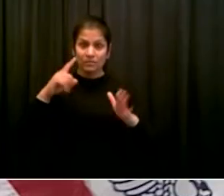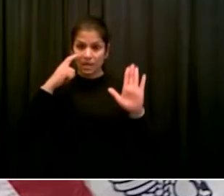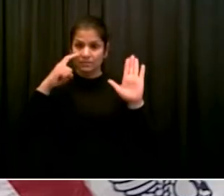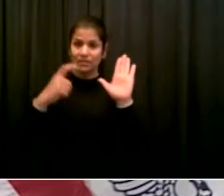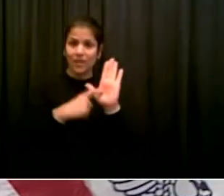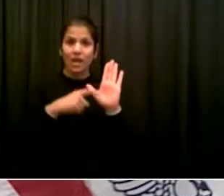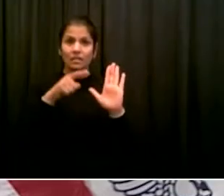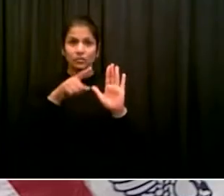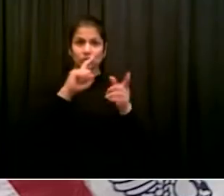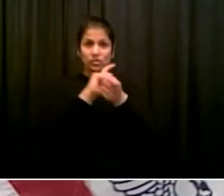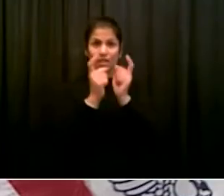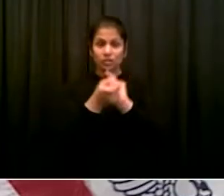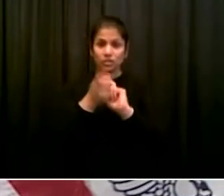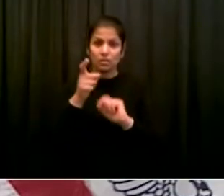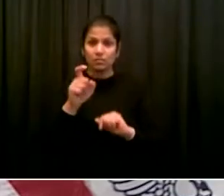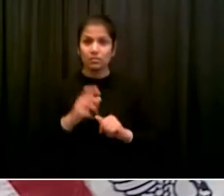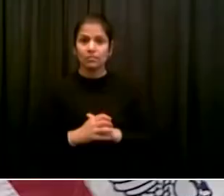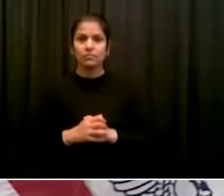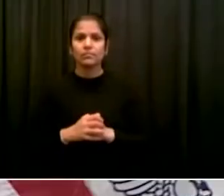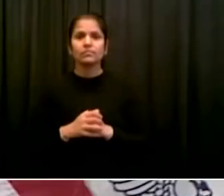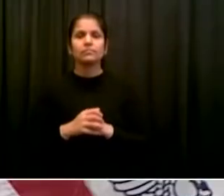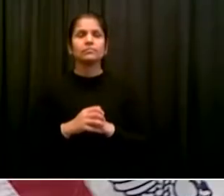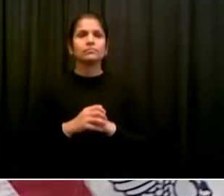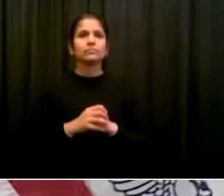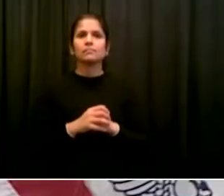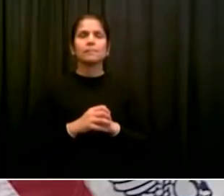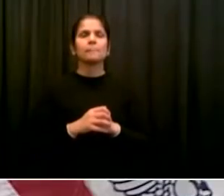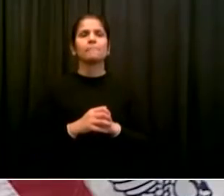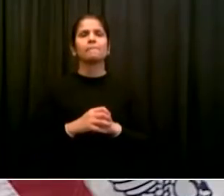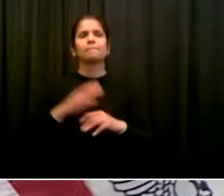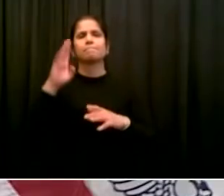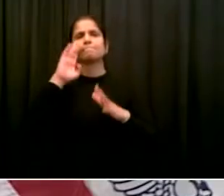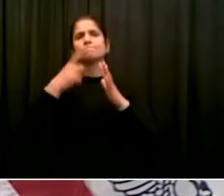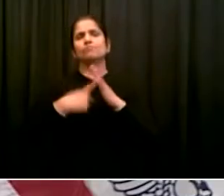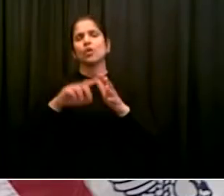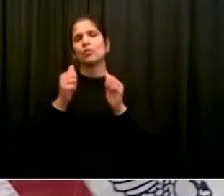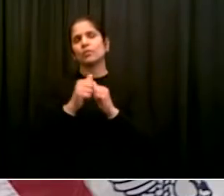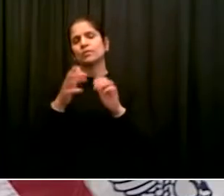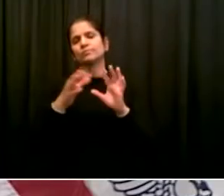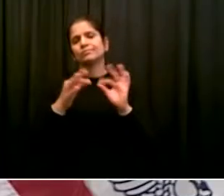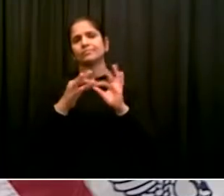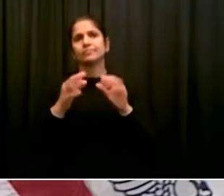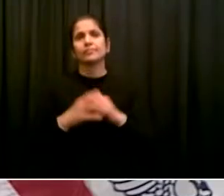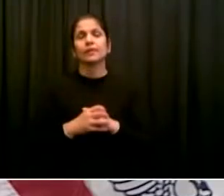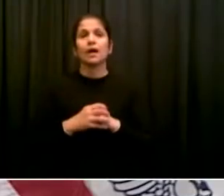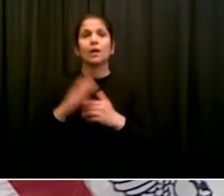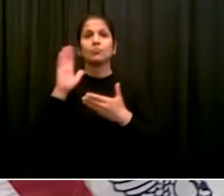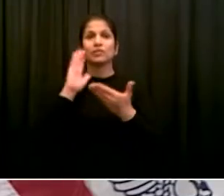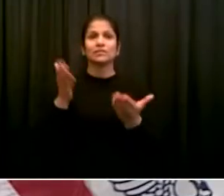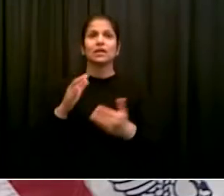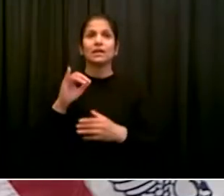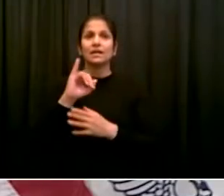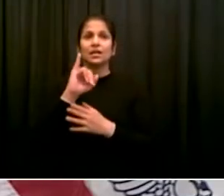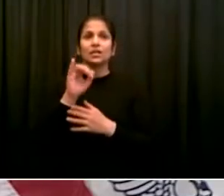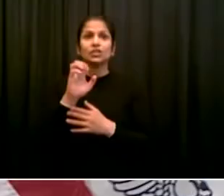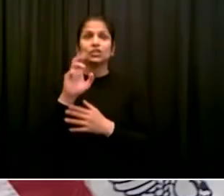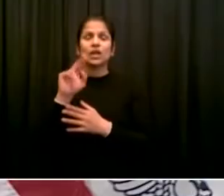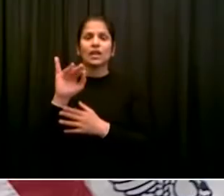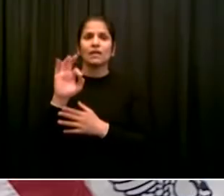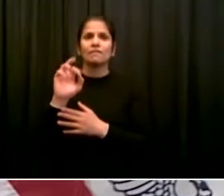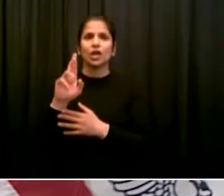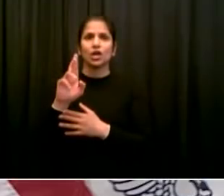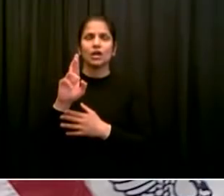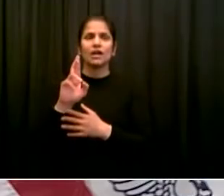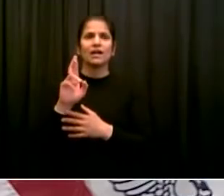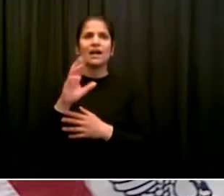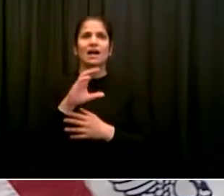this point? Yeah, I'll start. I'd like to bring Jennifer Jones Austin and Arva Rice into this because they have committed so much of their